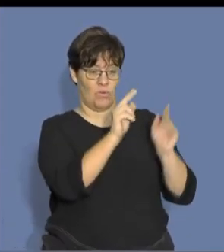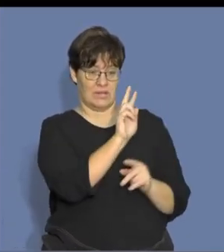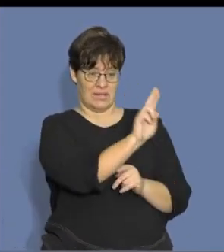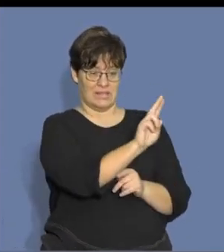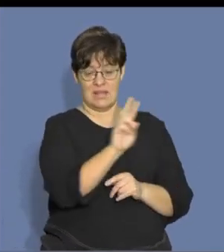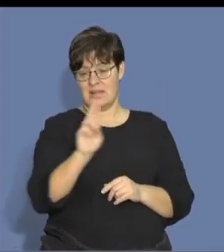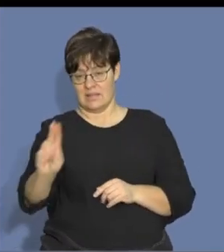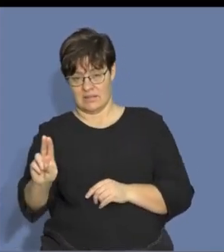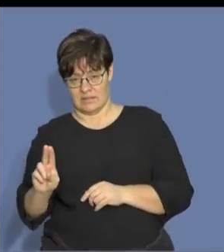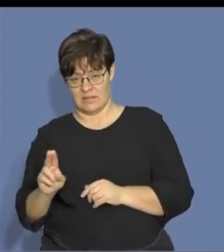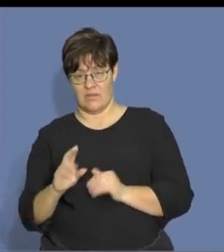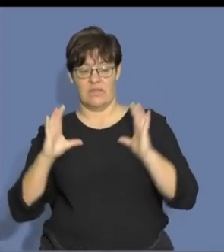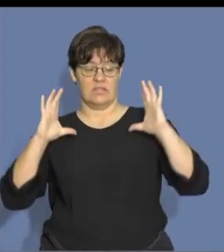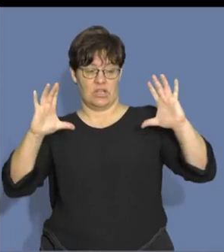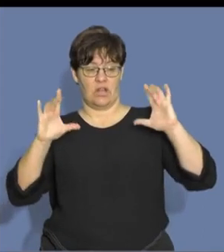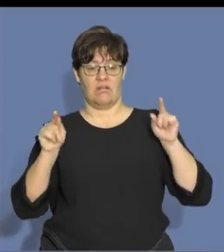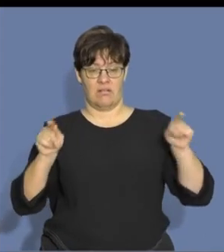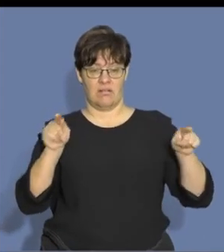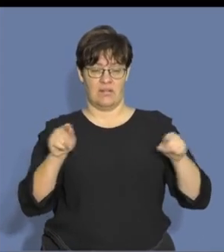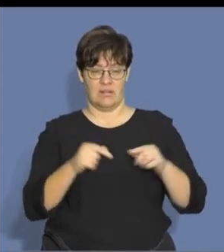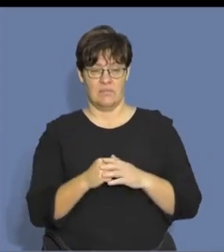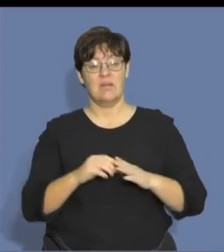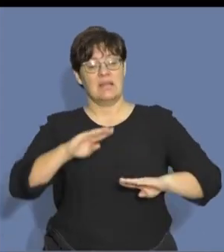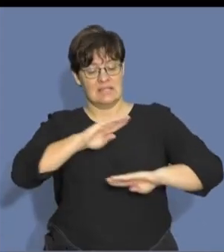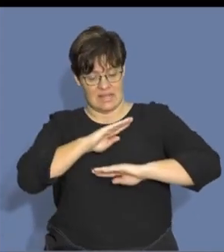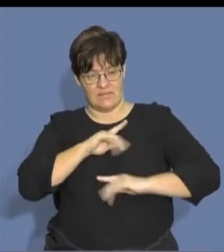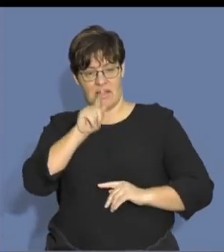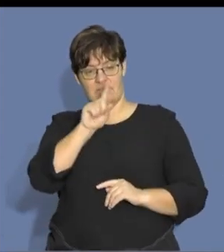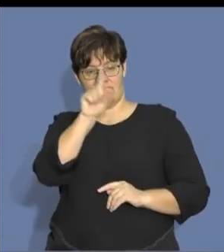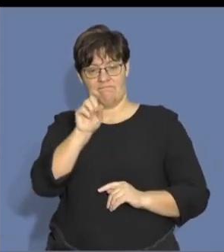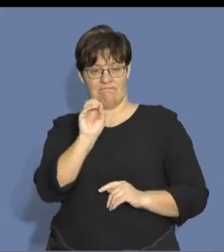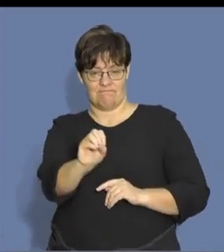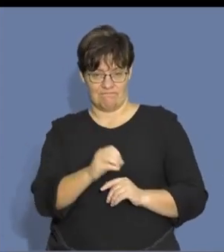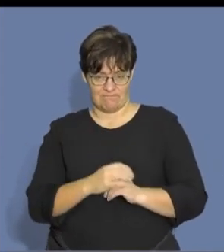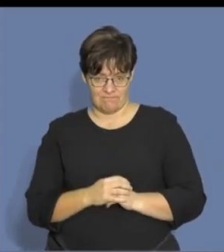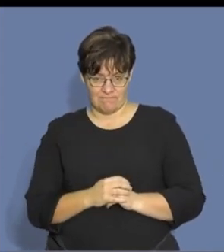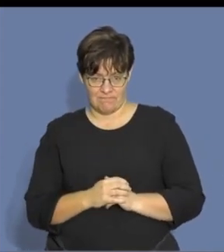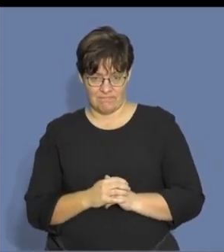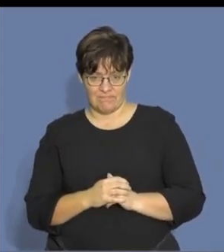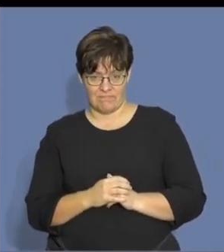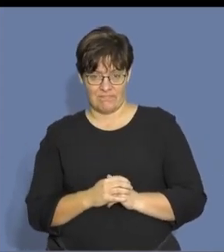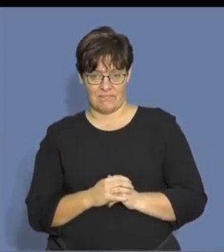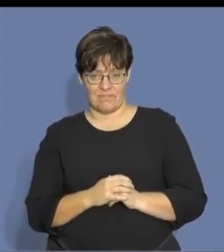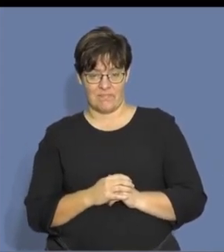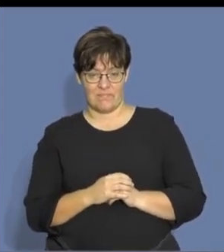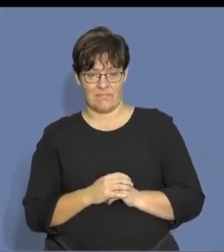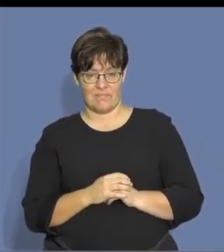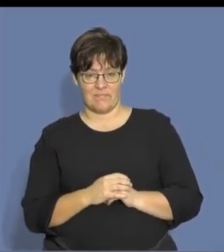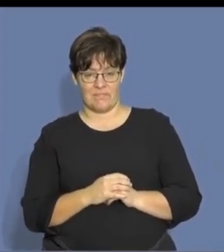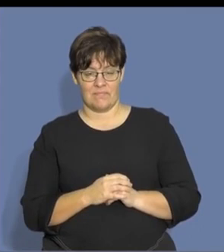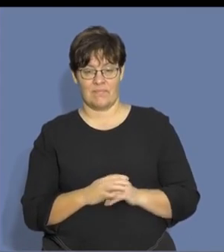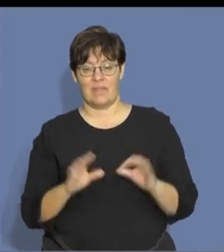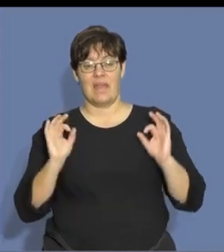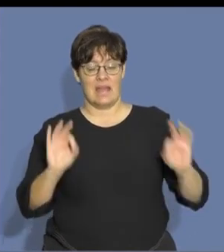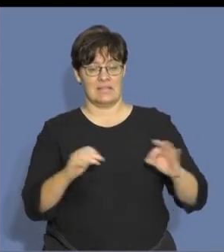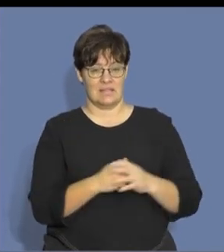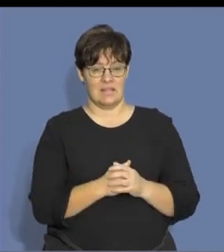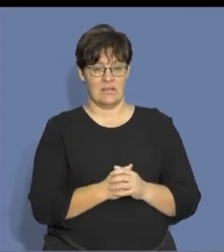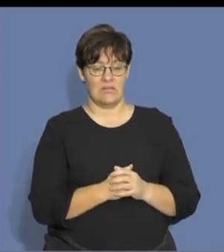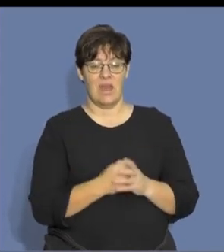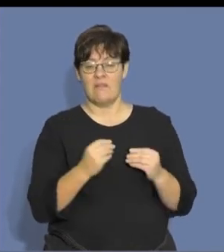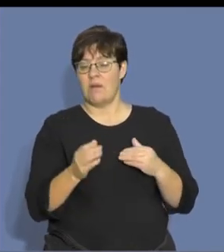of the points that would satisfy this, where the X coordinate is twice that of the Y coordinate. Excellent. So we've